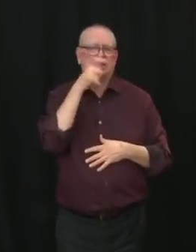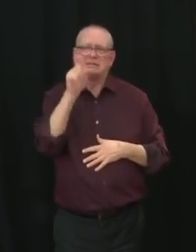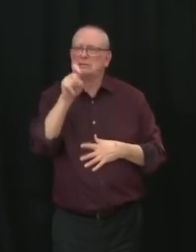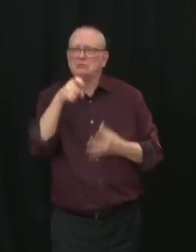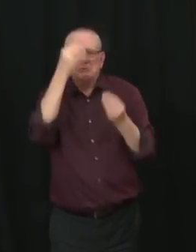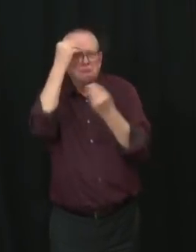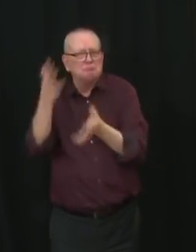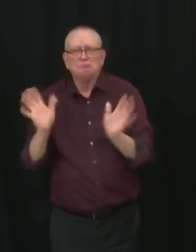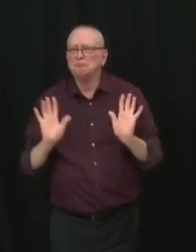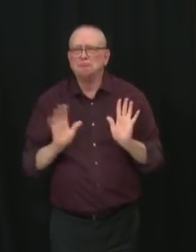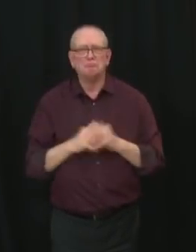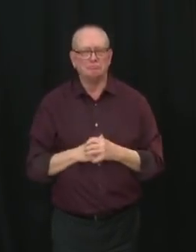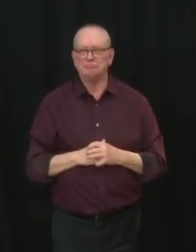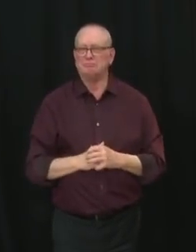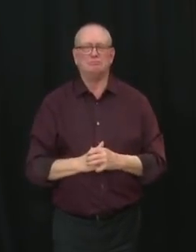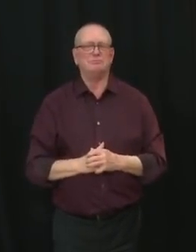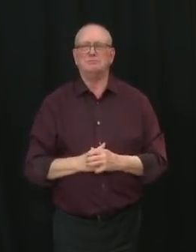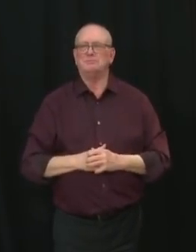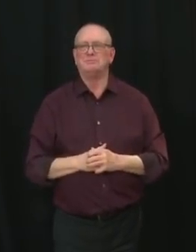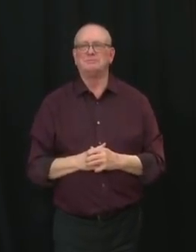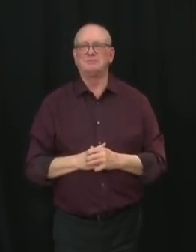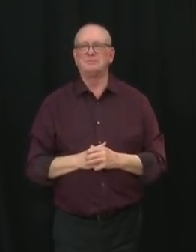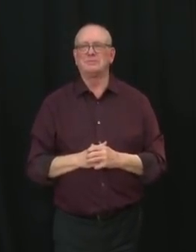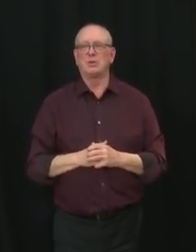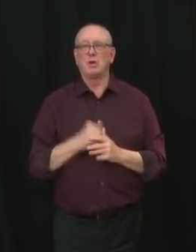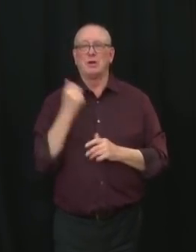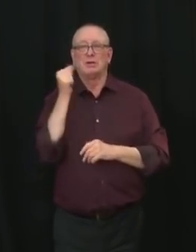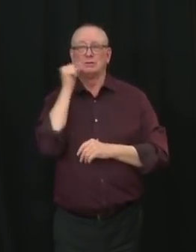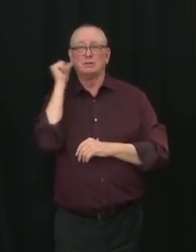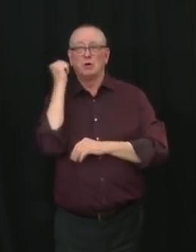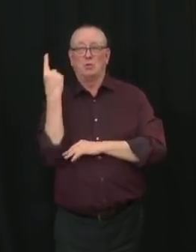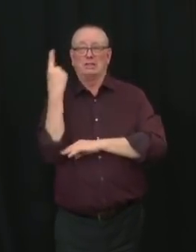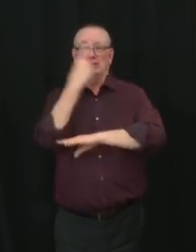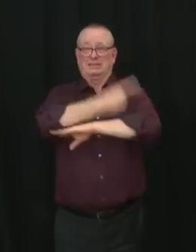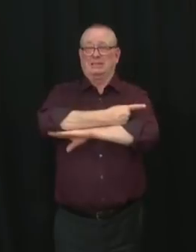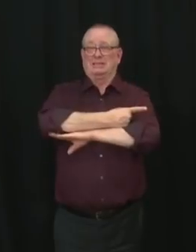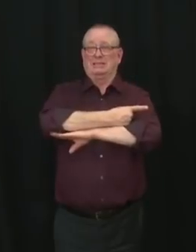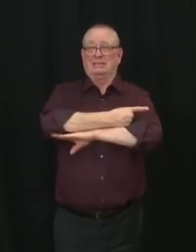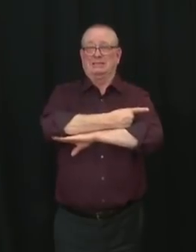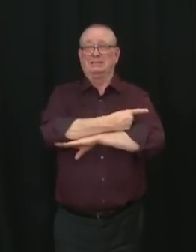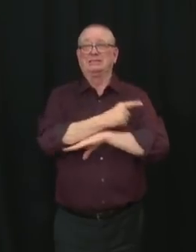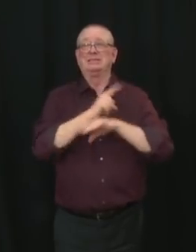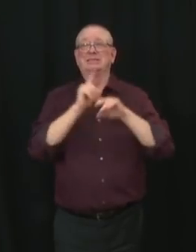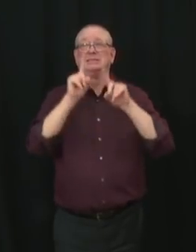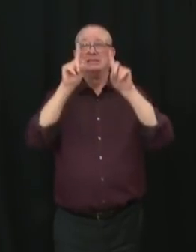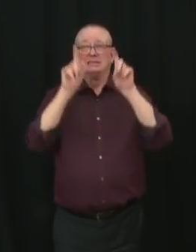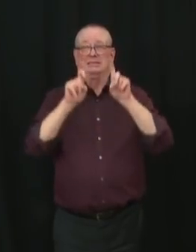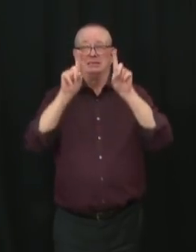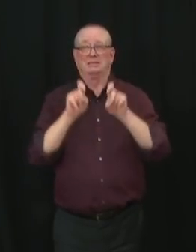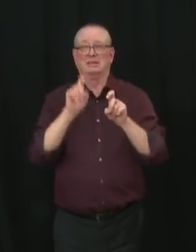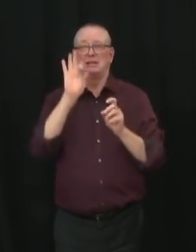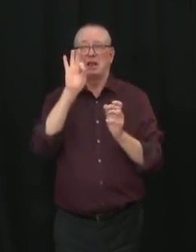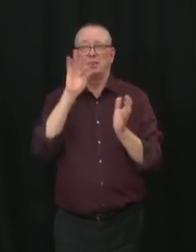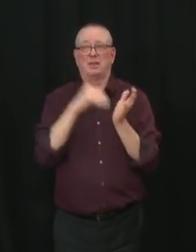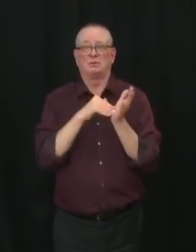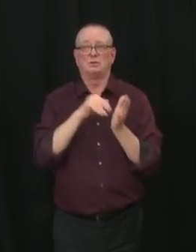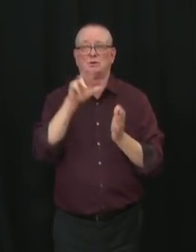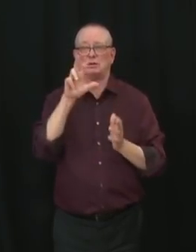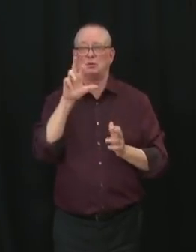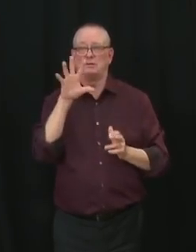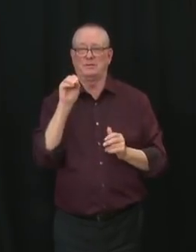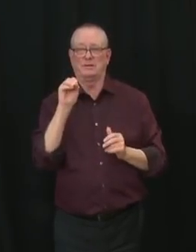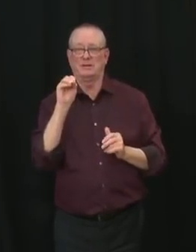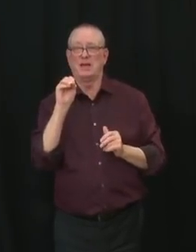24 hours, we have identified 3,218 new cases of COVID-19 and completed about